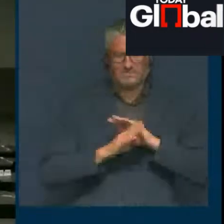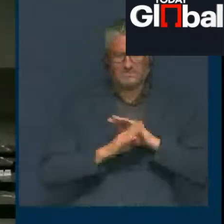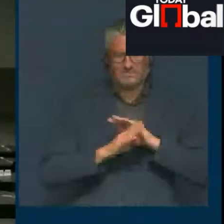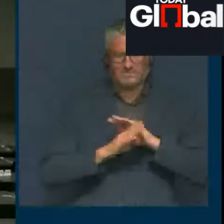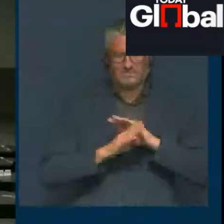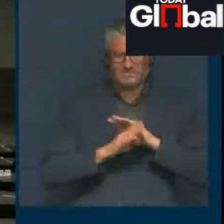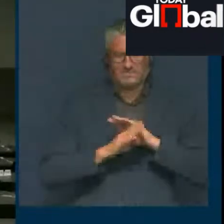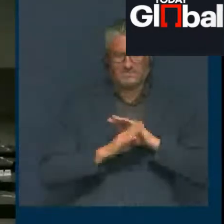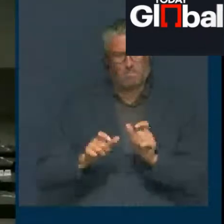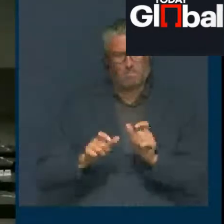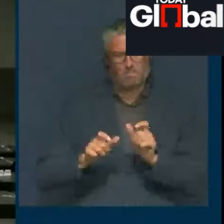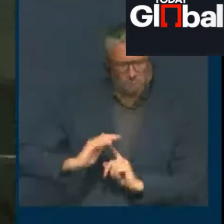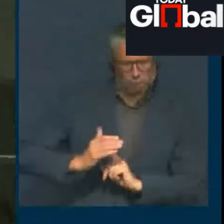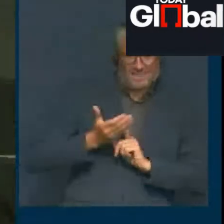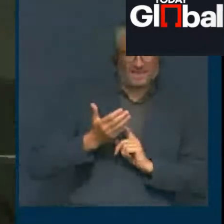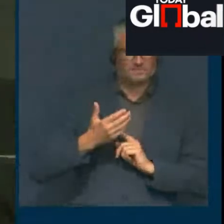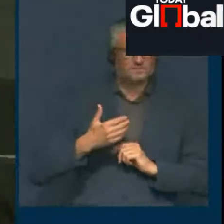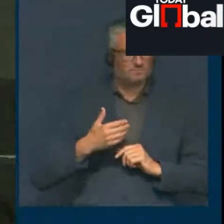discrimination. Our